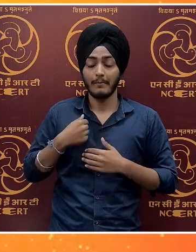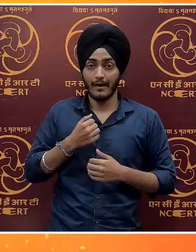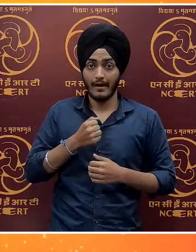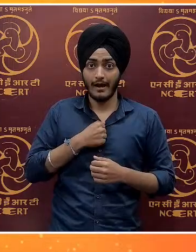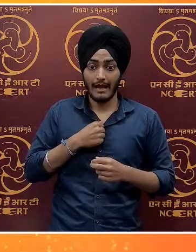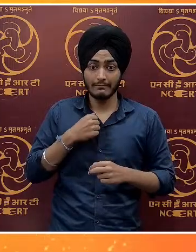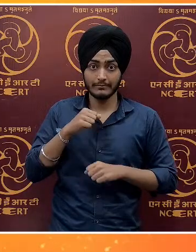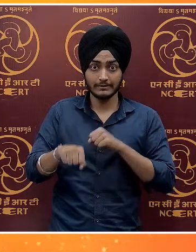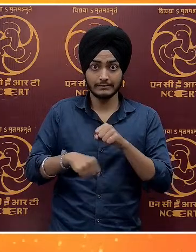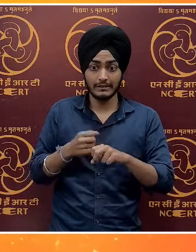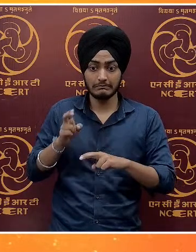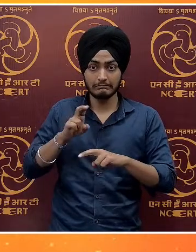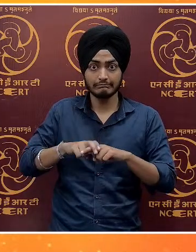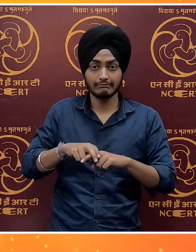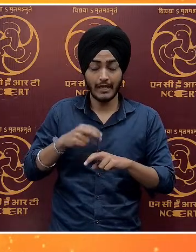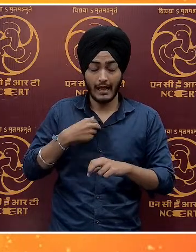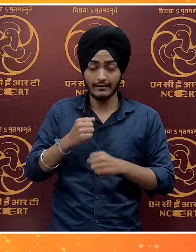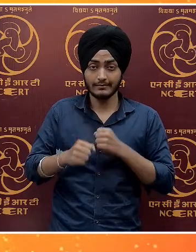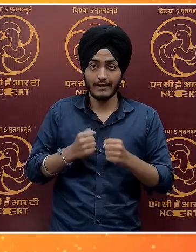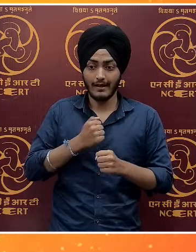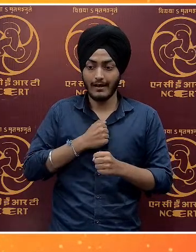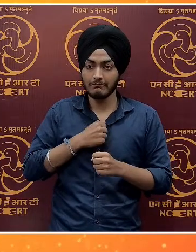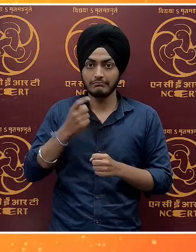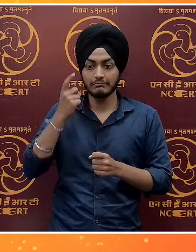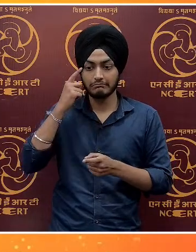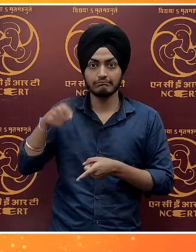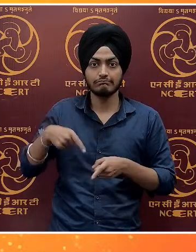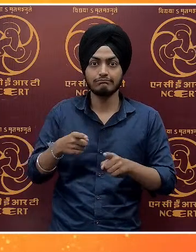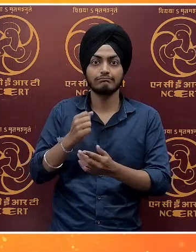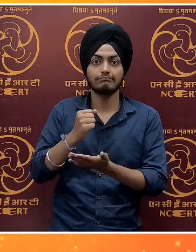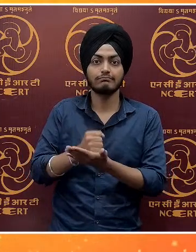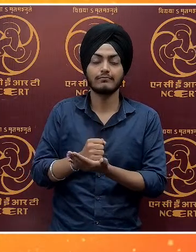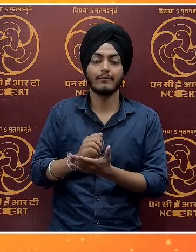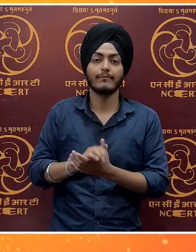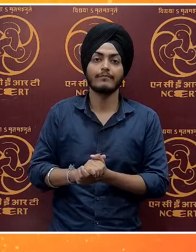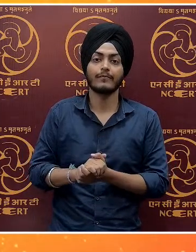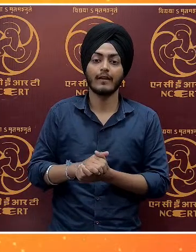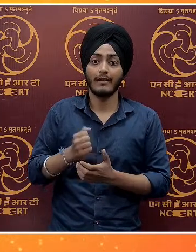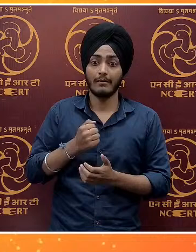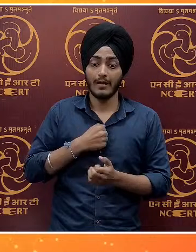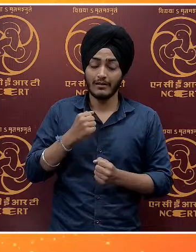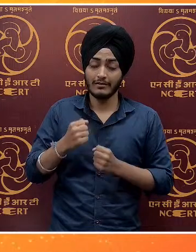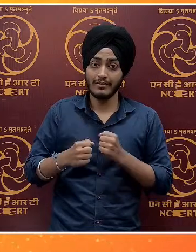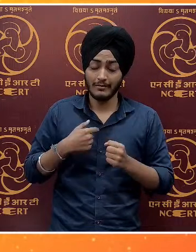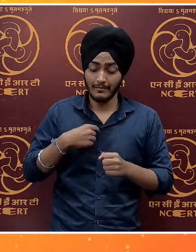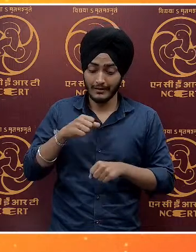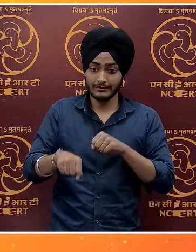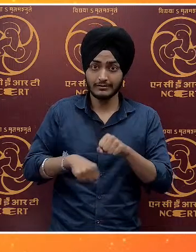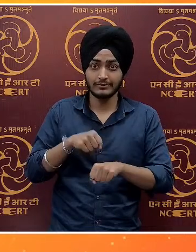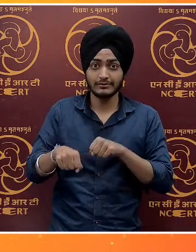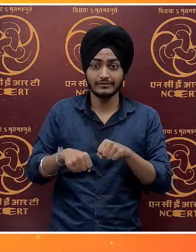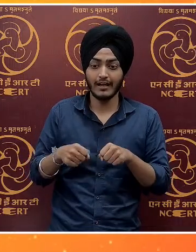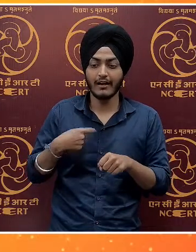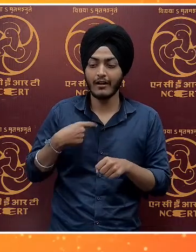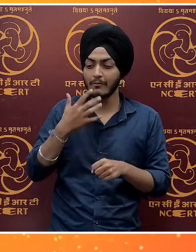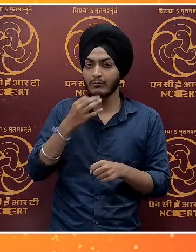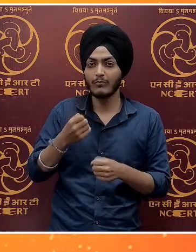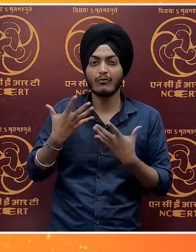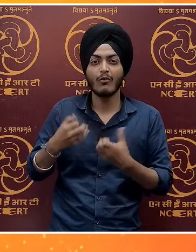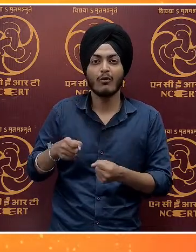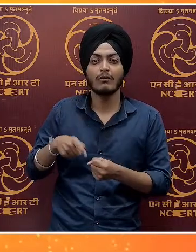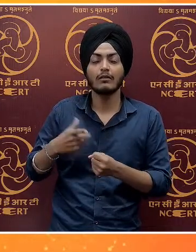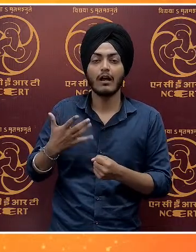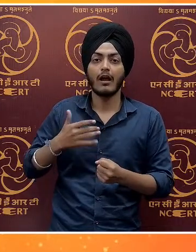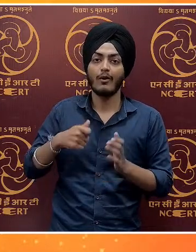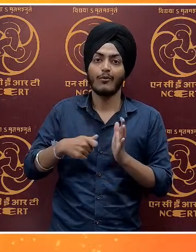on track. To keep my bicycle moving, all I need is some air. I